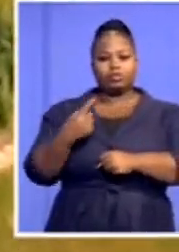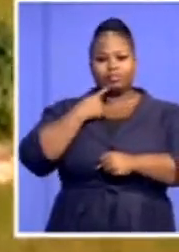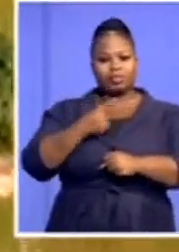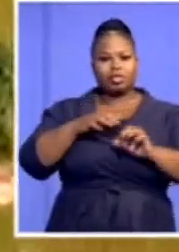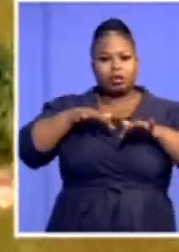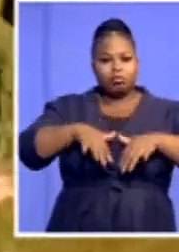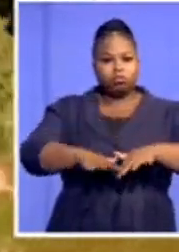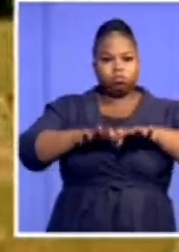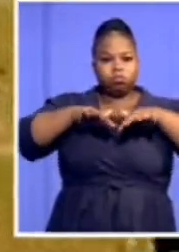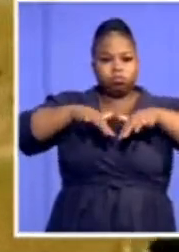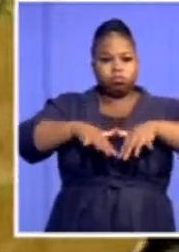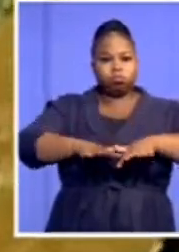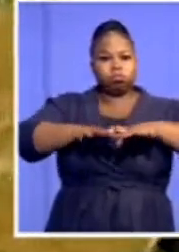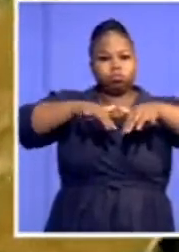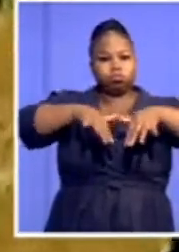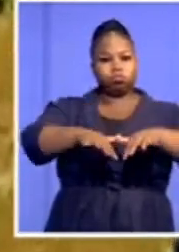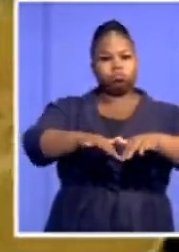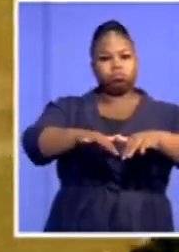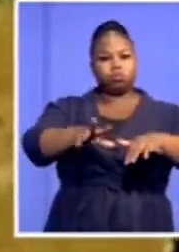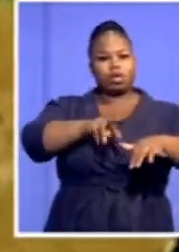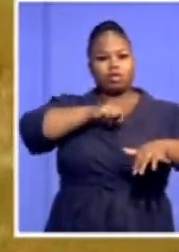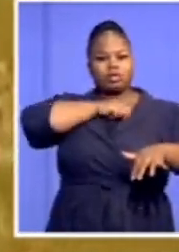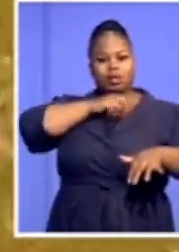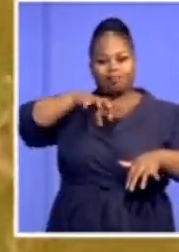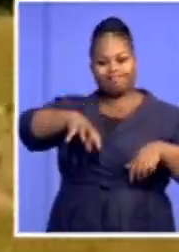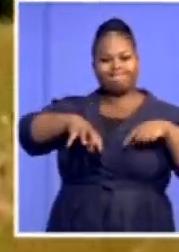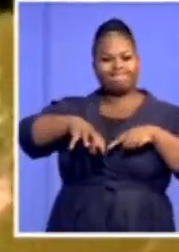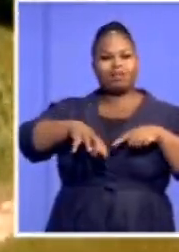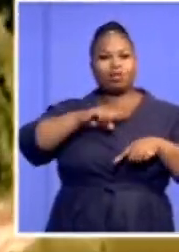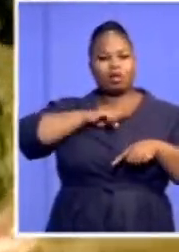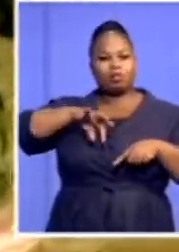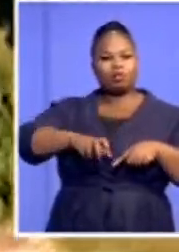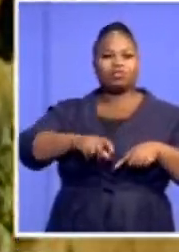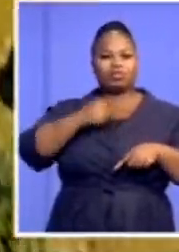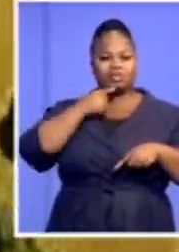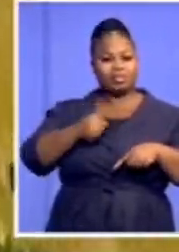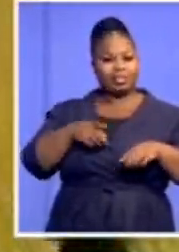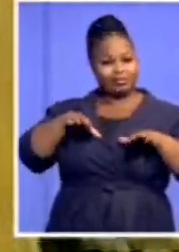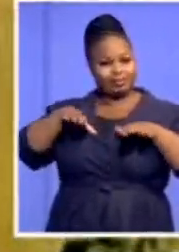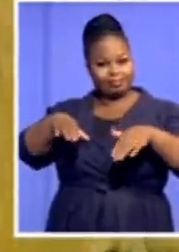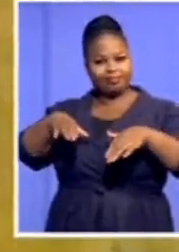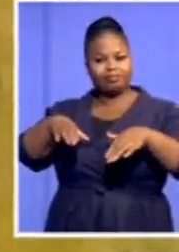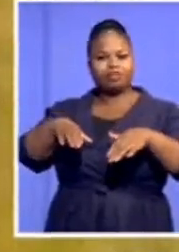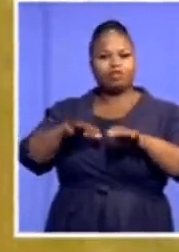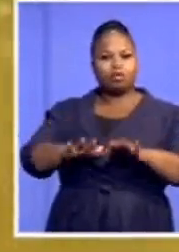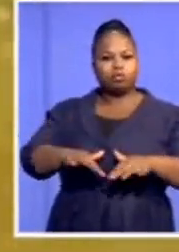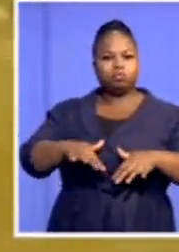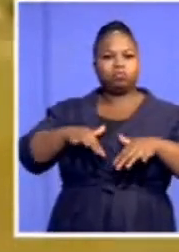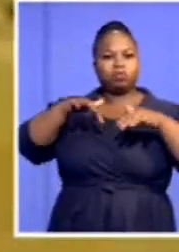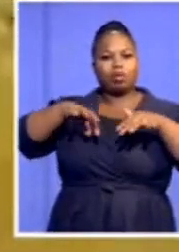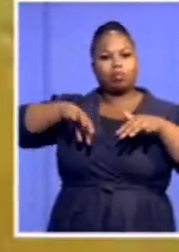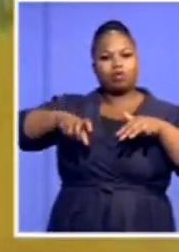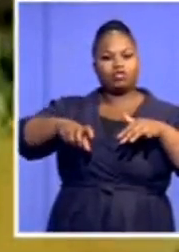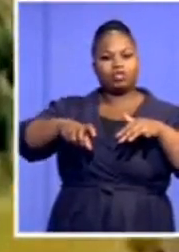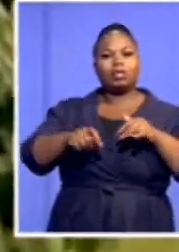KwaZulu-Natal were classified as a provincial disaster. The classification of the floods as a provincial disaster follow the